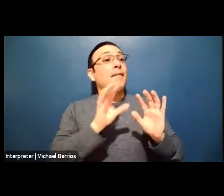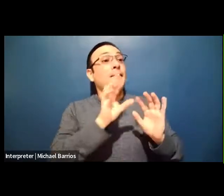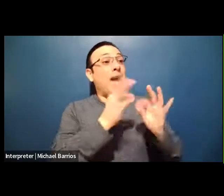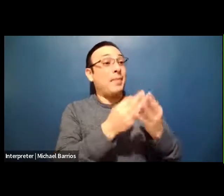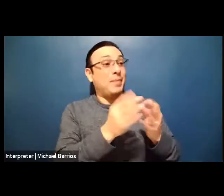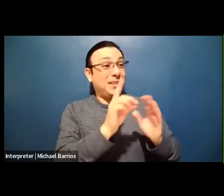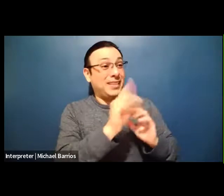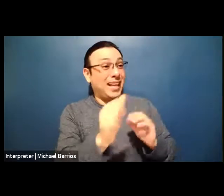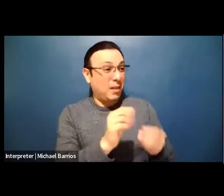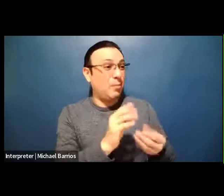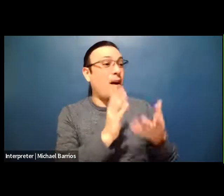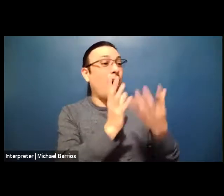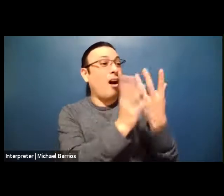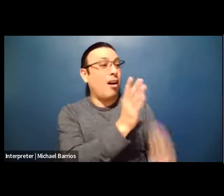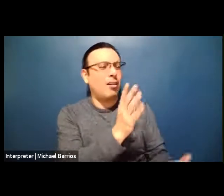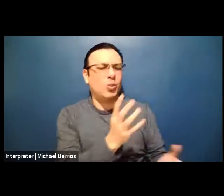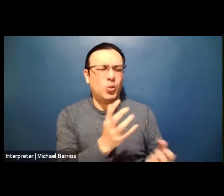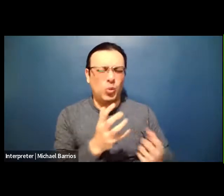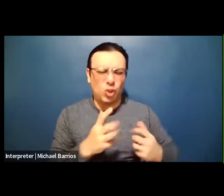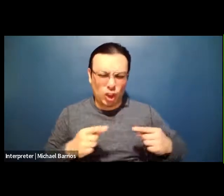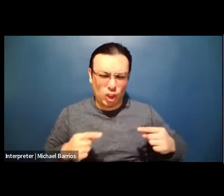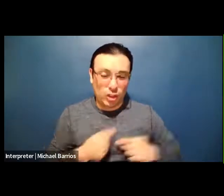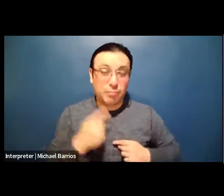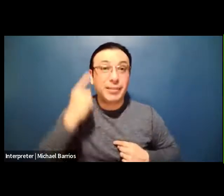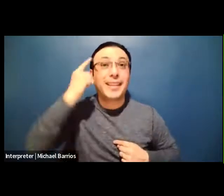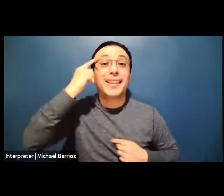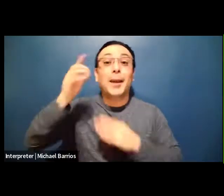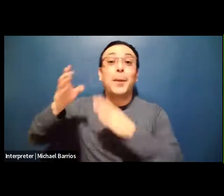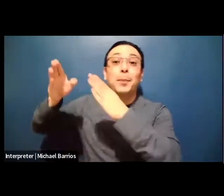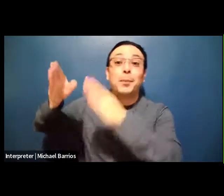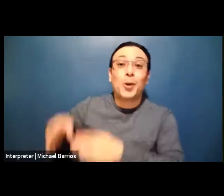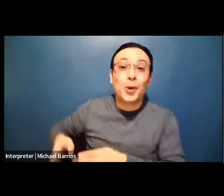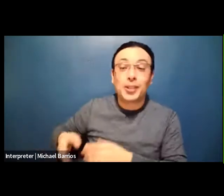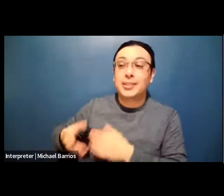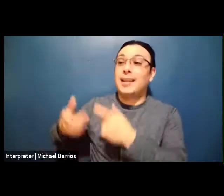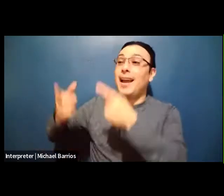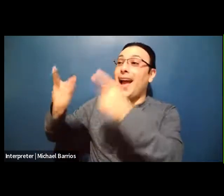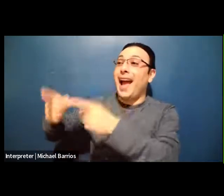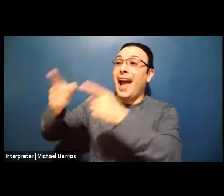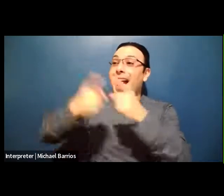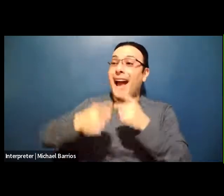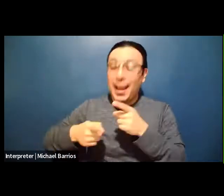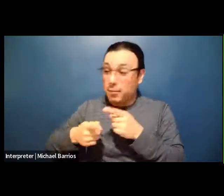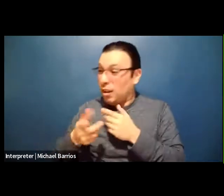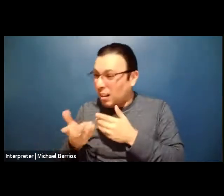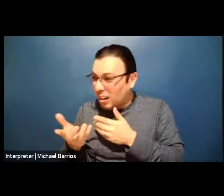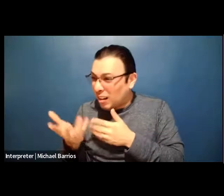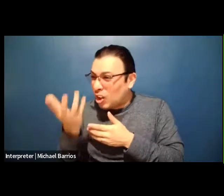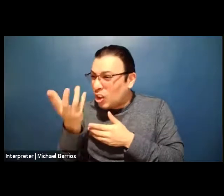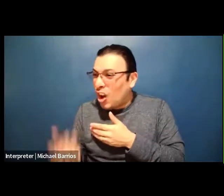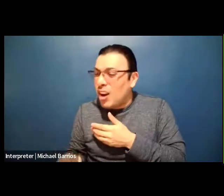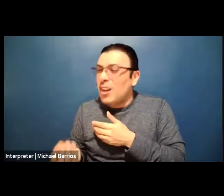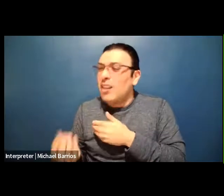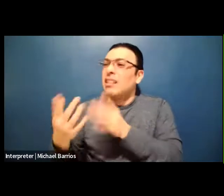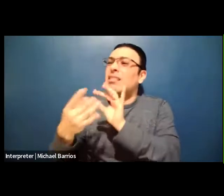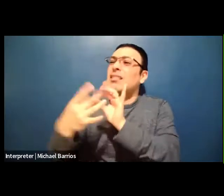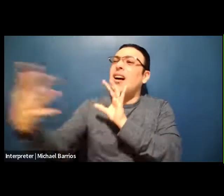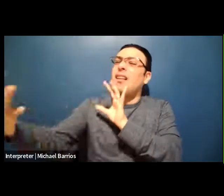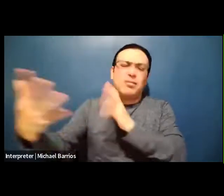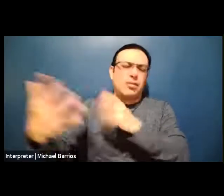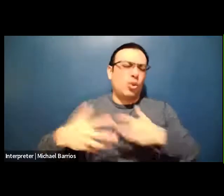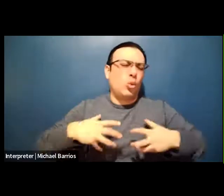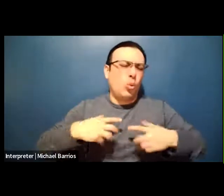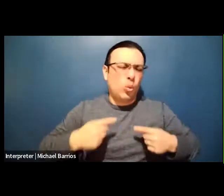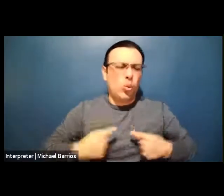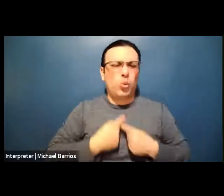are still wounds that throb whenever I think about them. There's a deep contradiction that exists when we talk about things